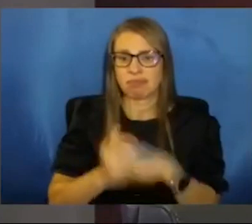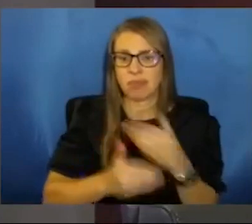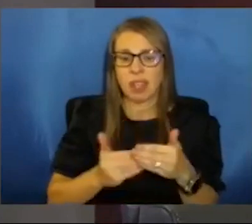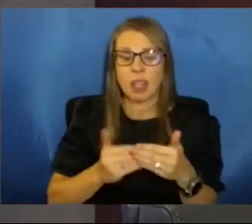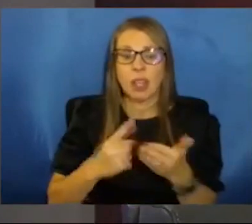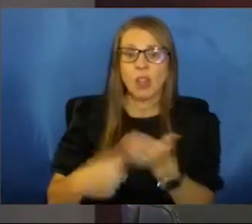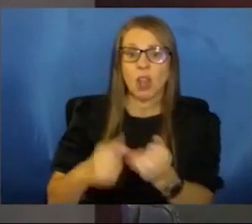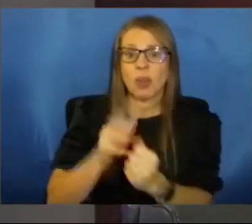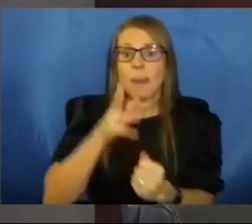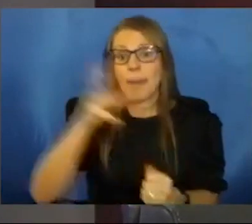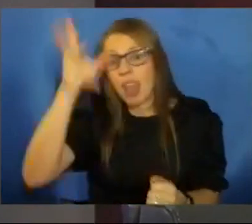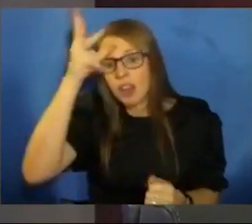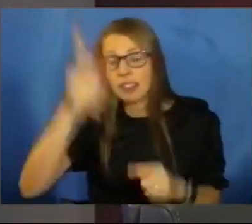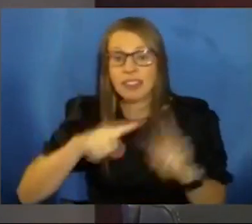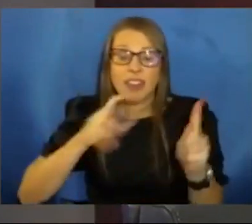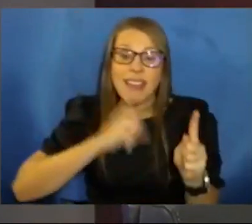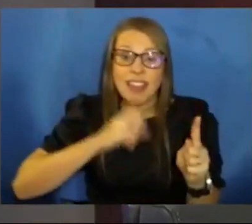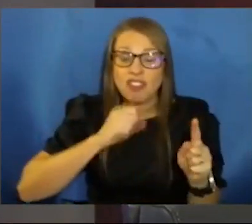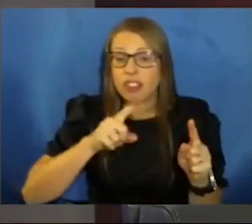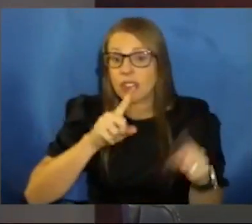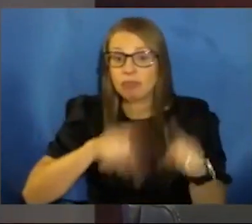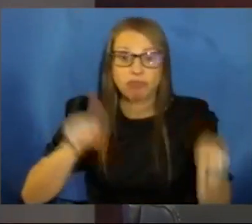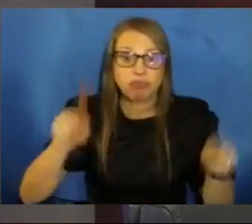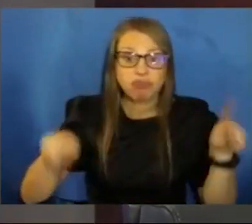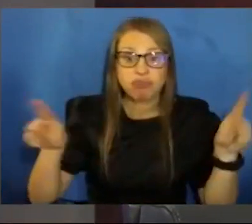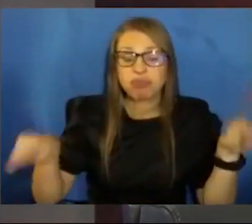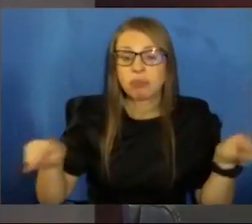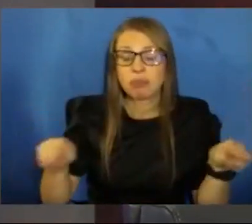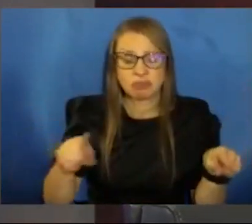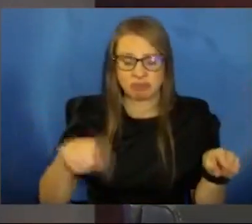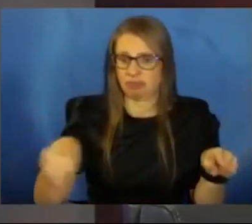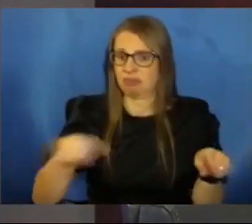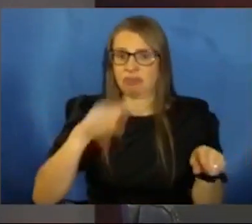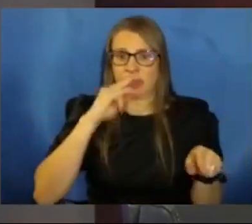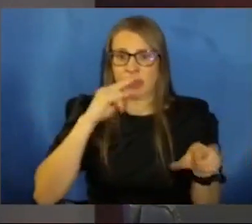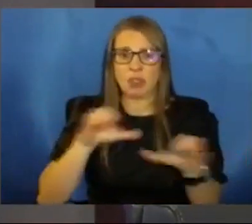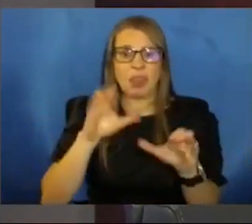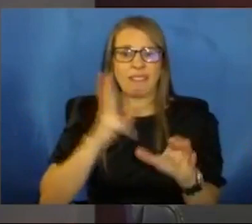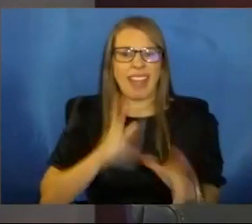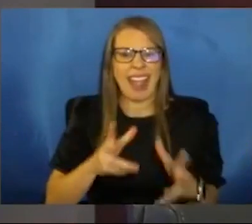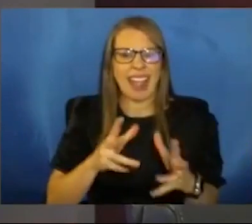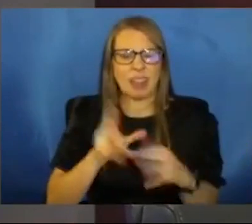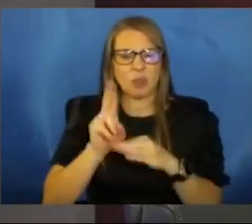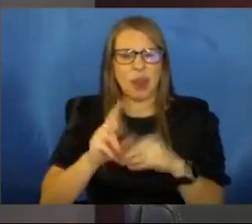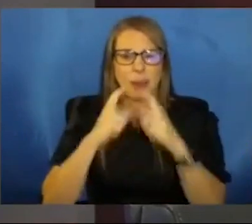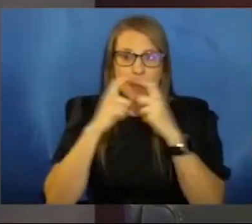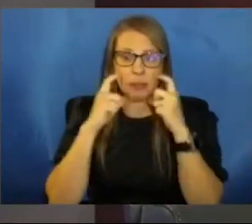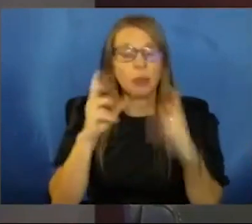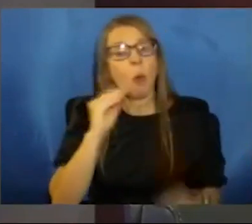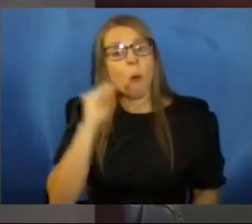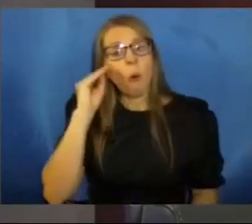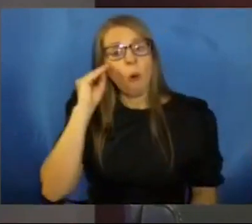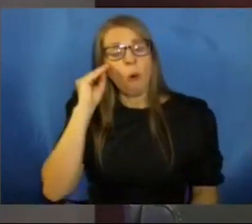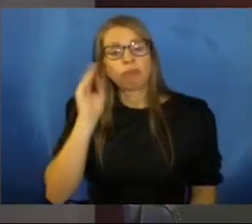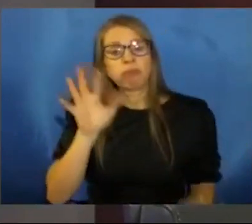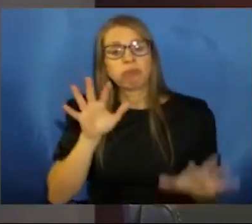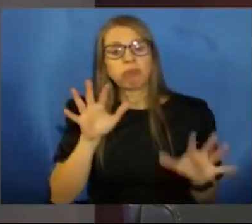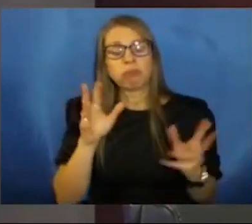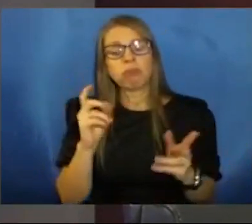my kids also both vaccinated. Yeah. But that also prompts another comment of just please, please, please, if your child is